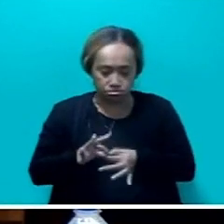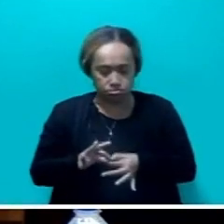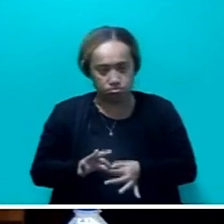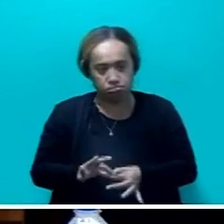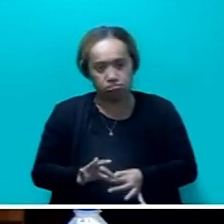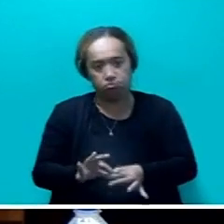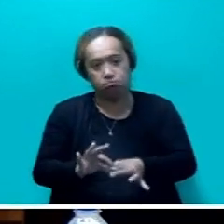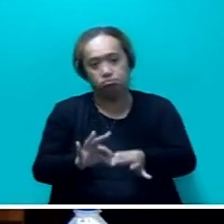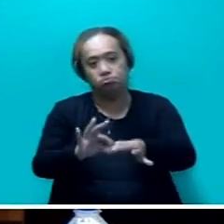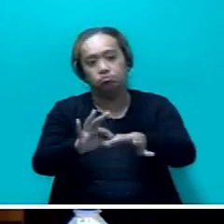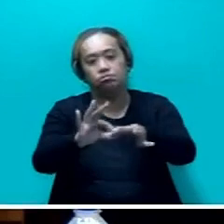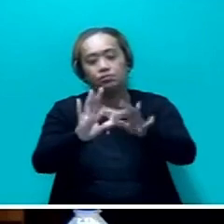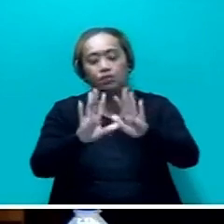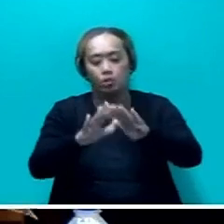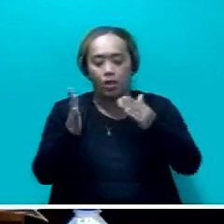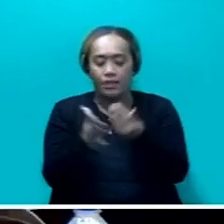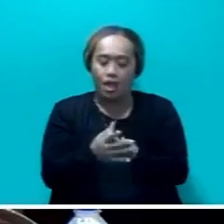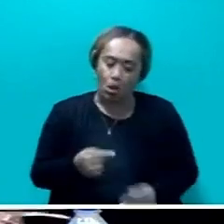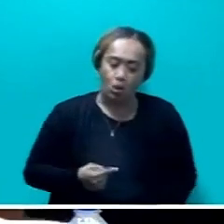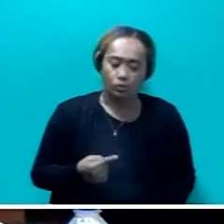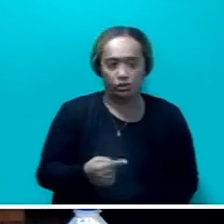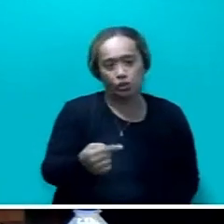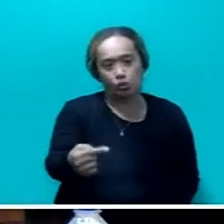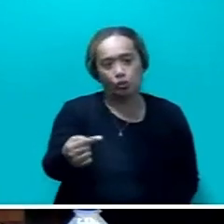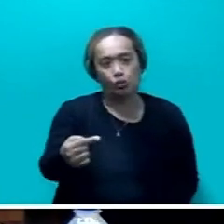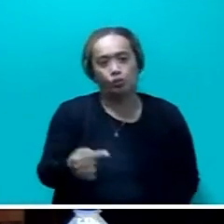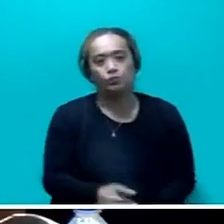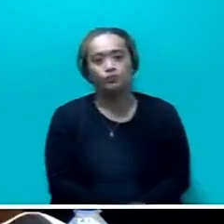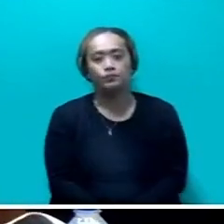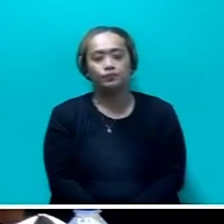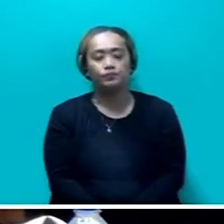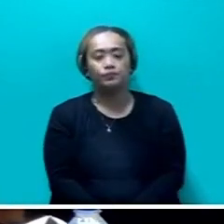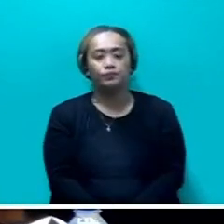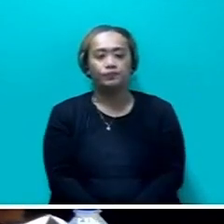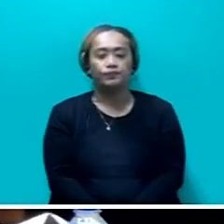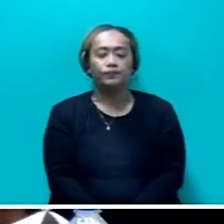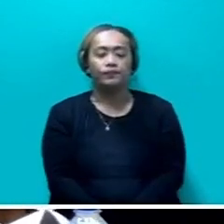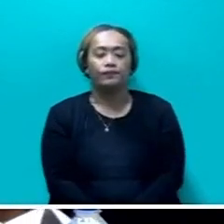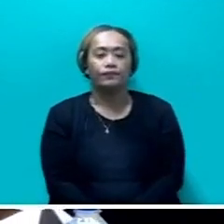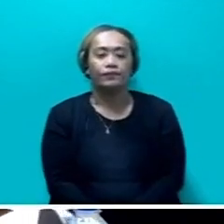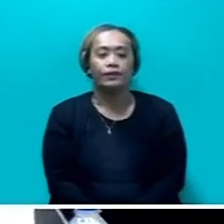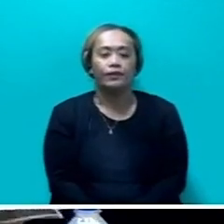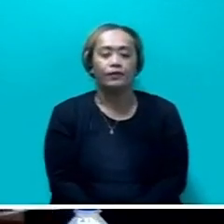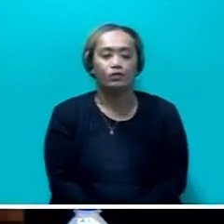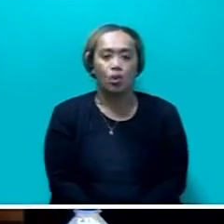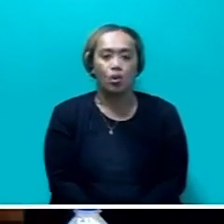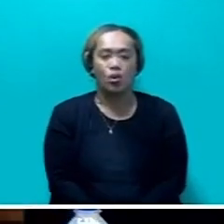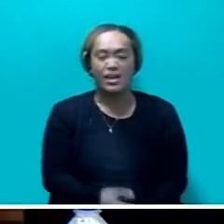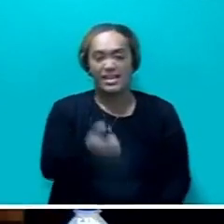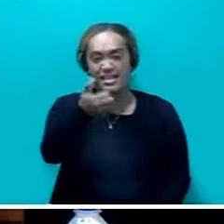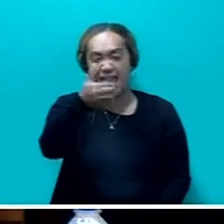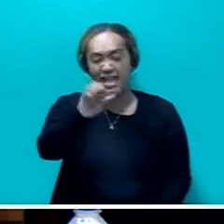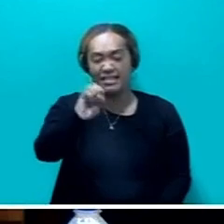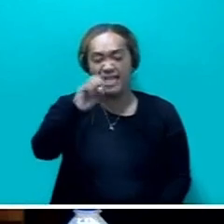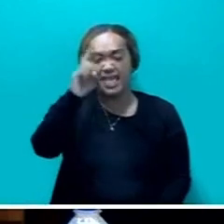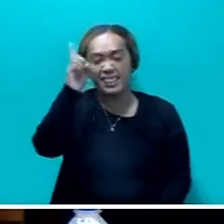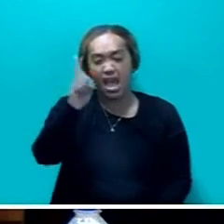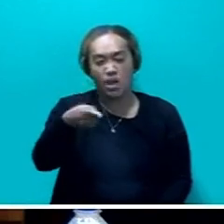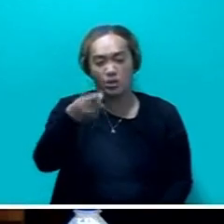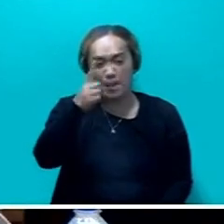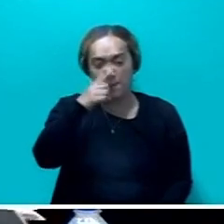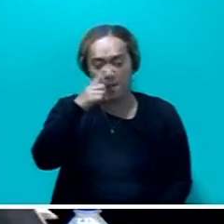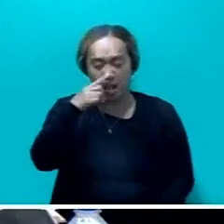unbreakable, and it deserves our accolades. Mr. Speaker, more than 60,000 indentured laborers were